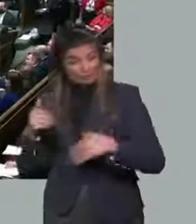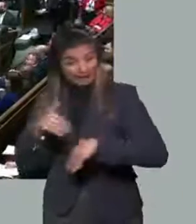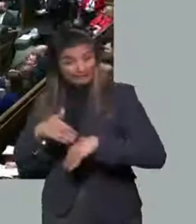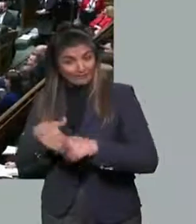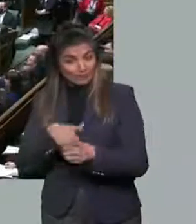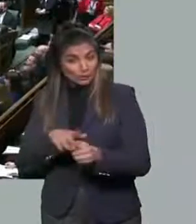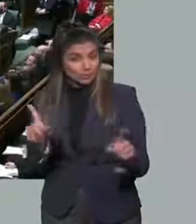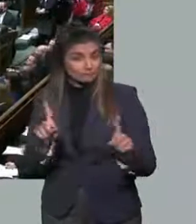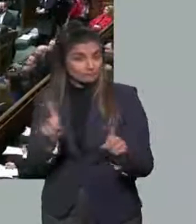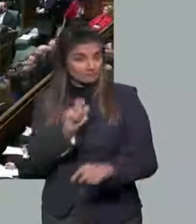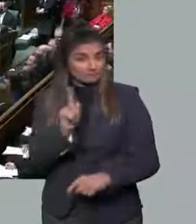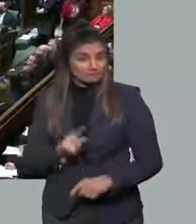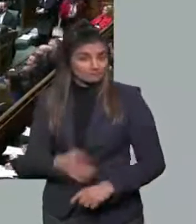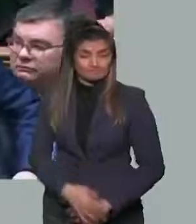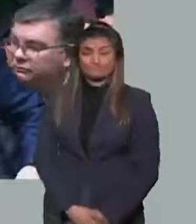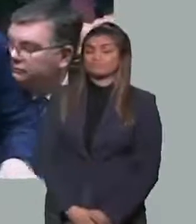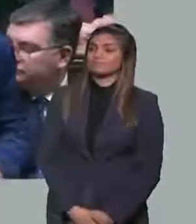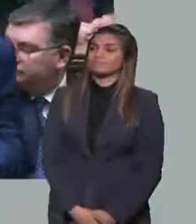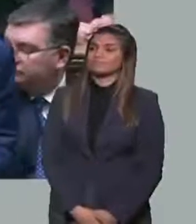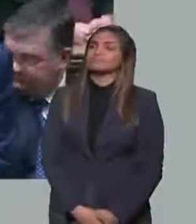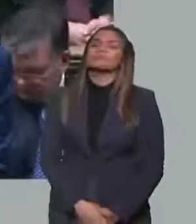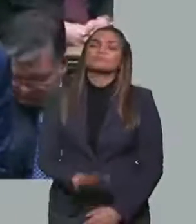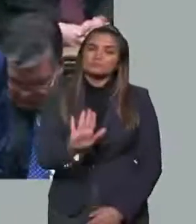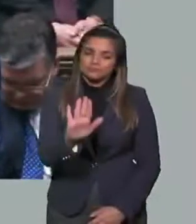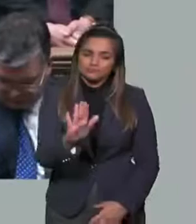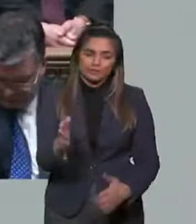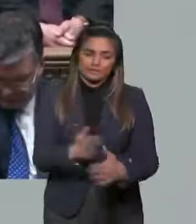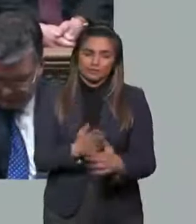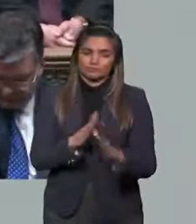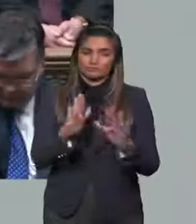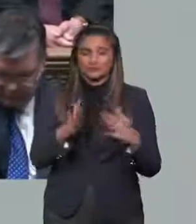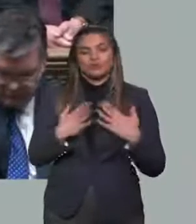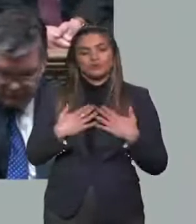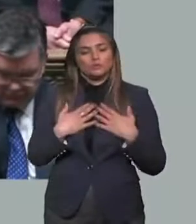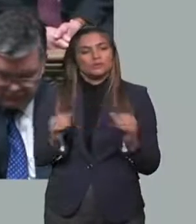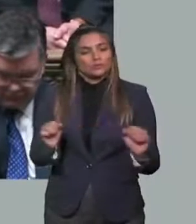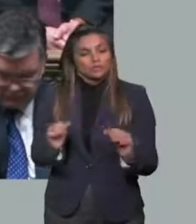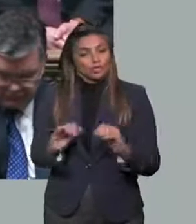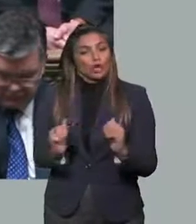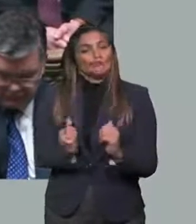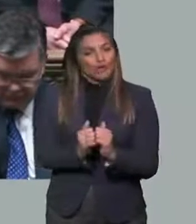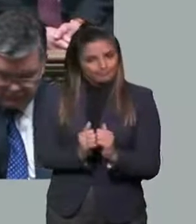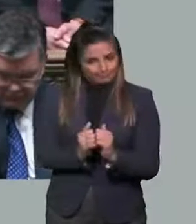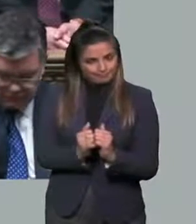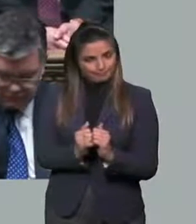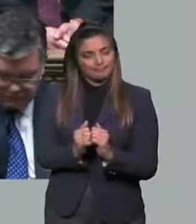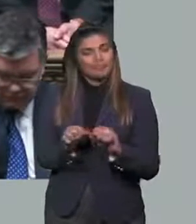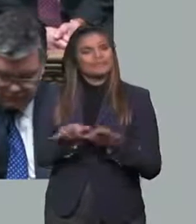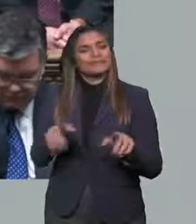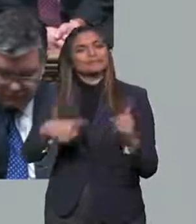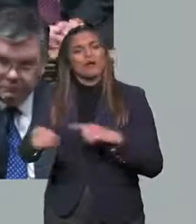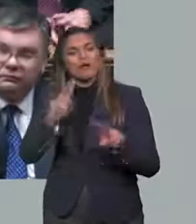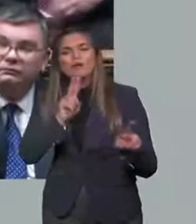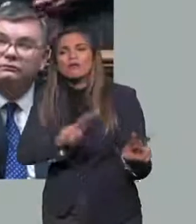Prime Minister. Thank you, Mr. Speaker. Can I first of all say that I can't yet confirm the reports we've seen in the media, but of course